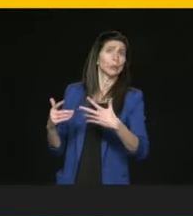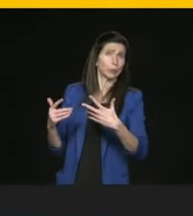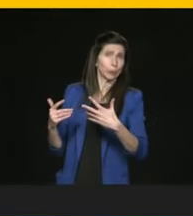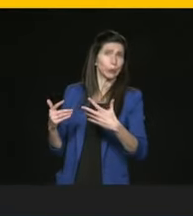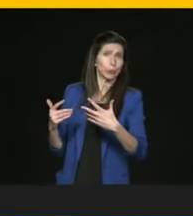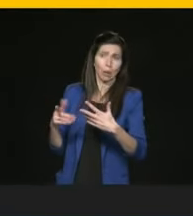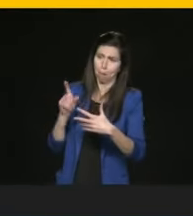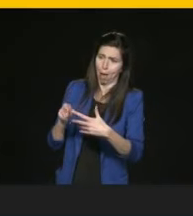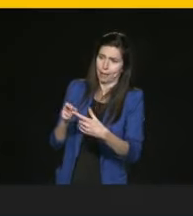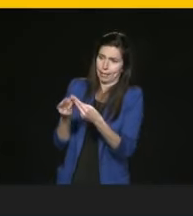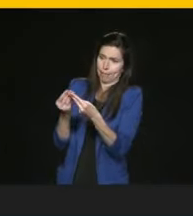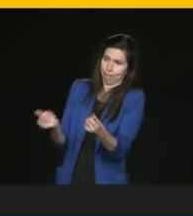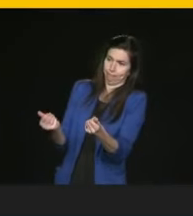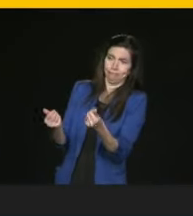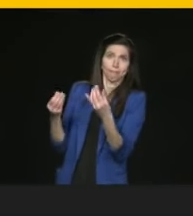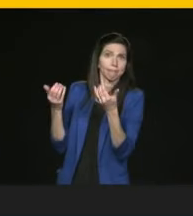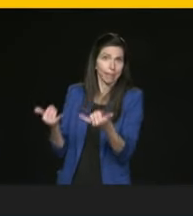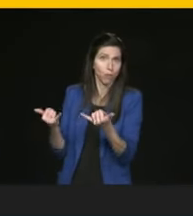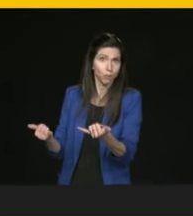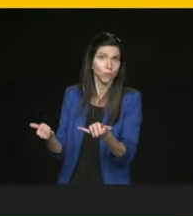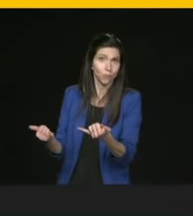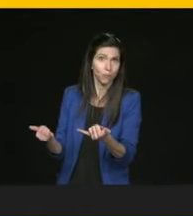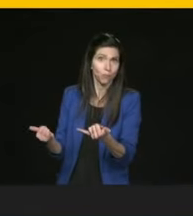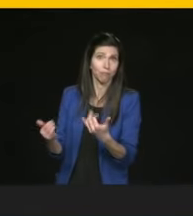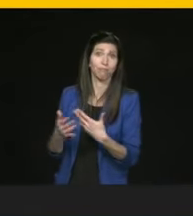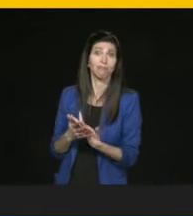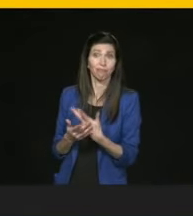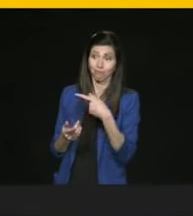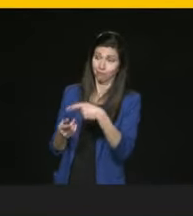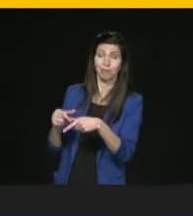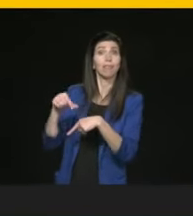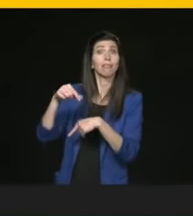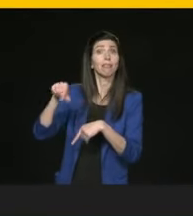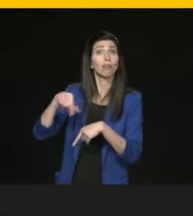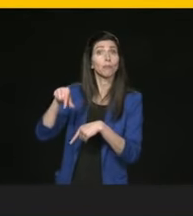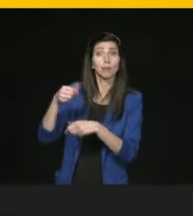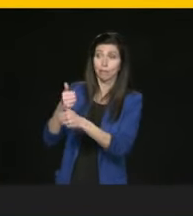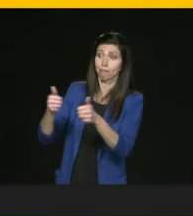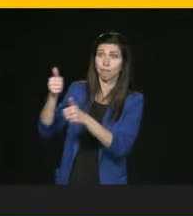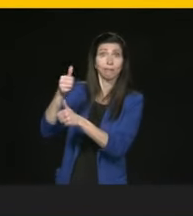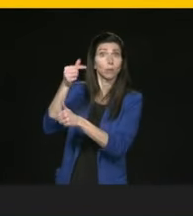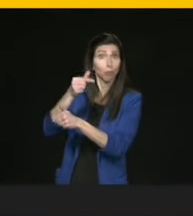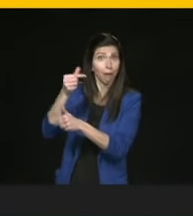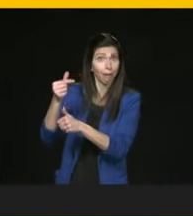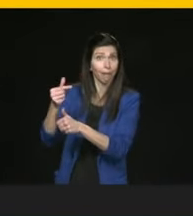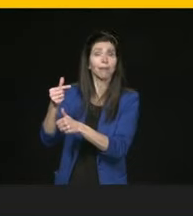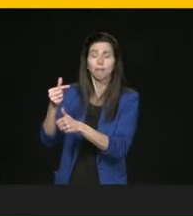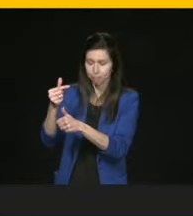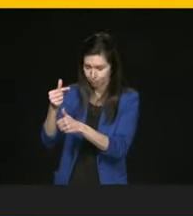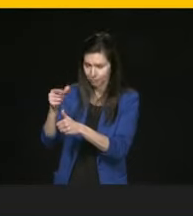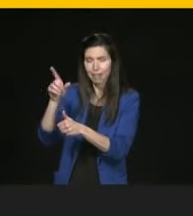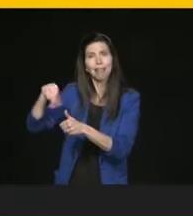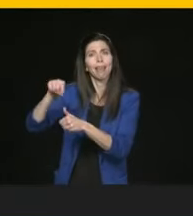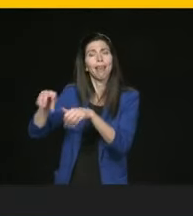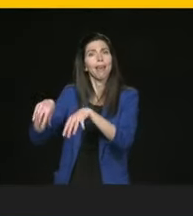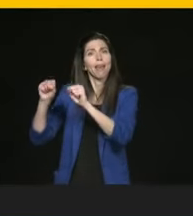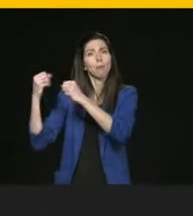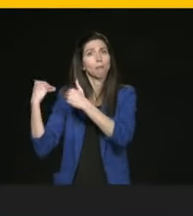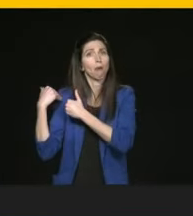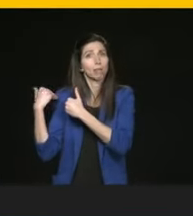The government of Quebec has a primary responsibility to handle this situation, but the federal government is